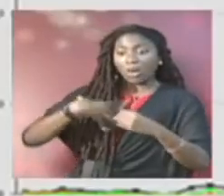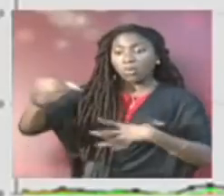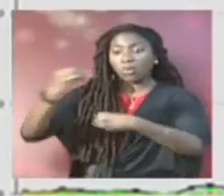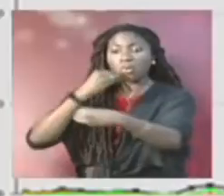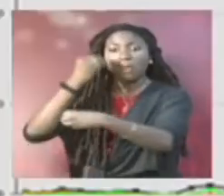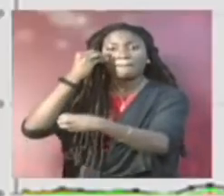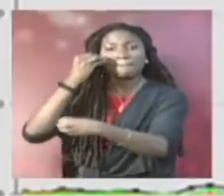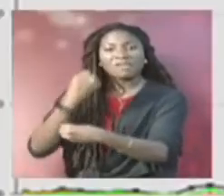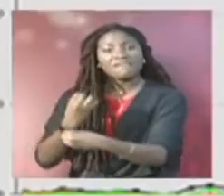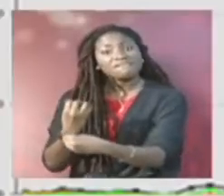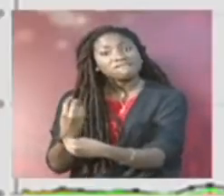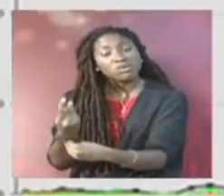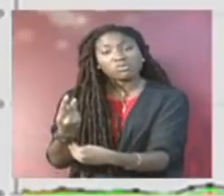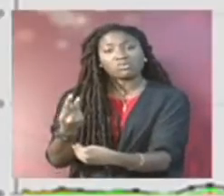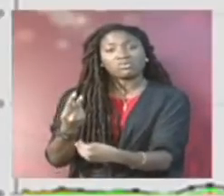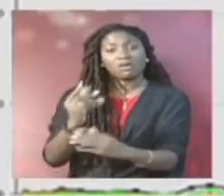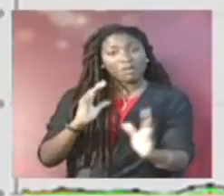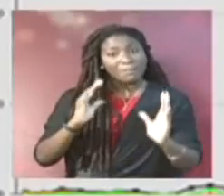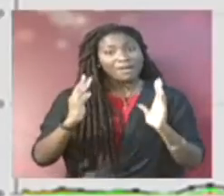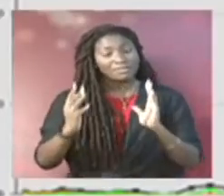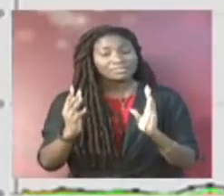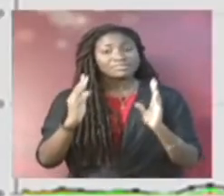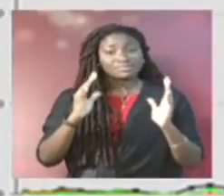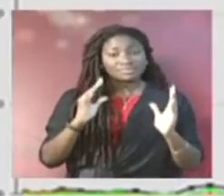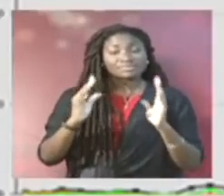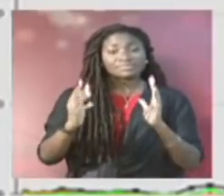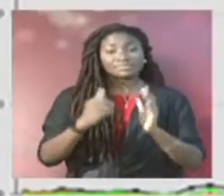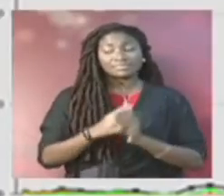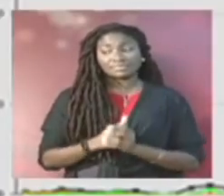example. Yesterday we had a net